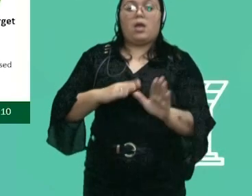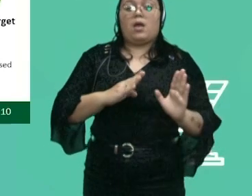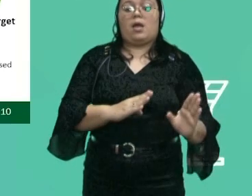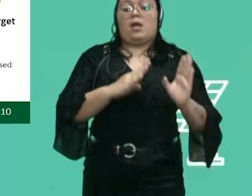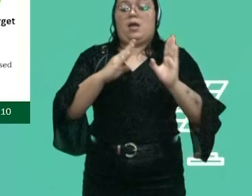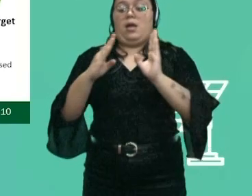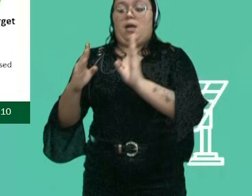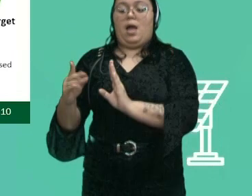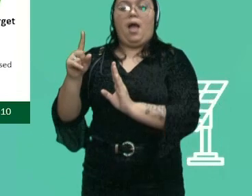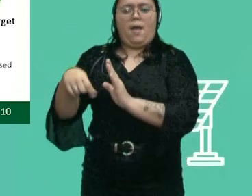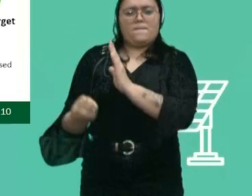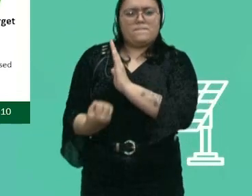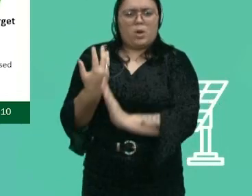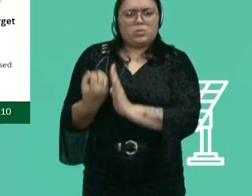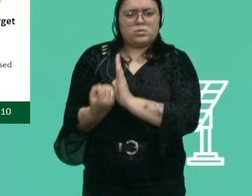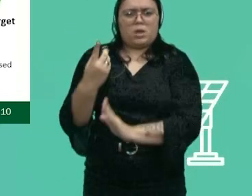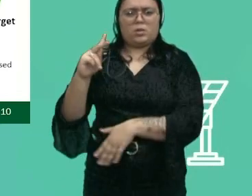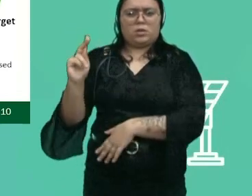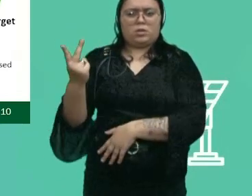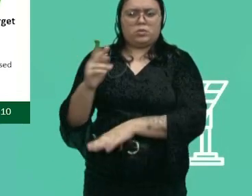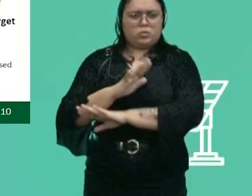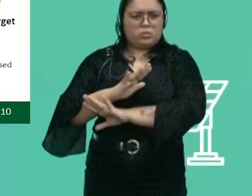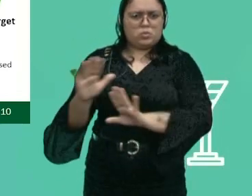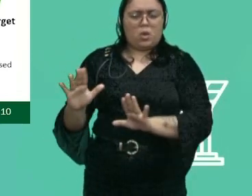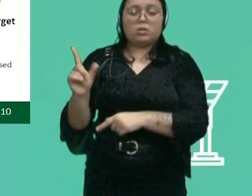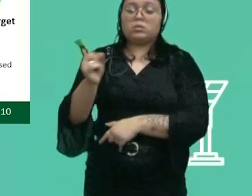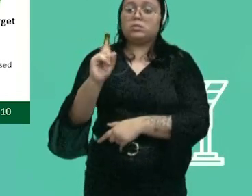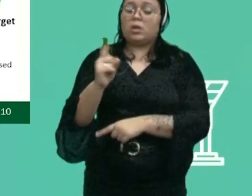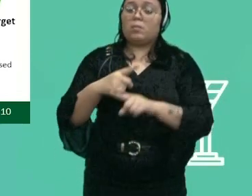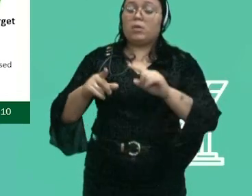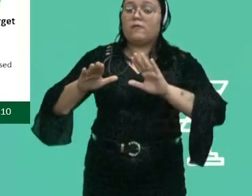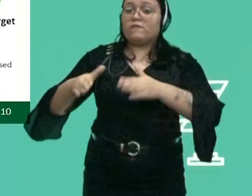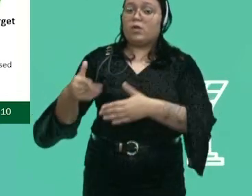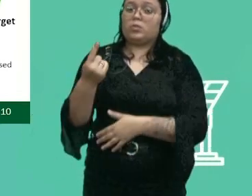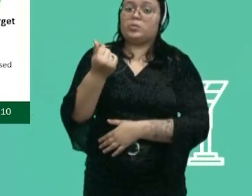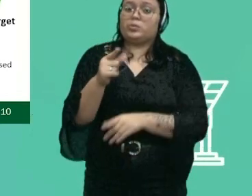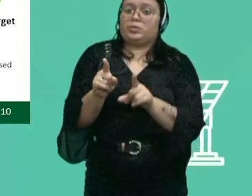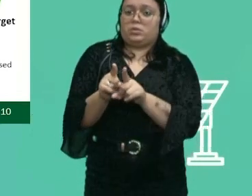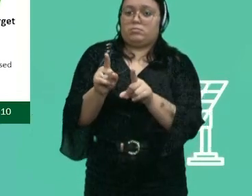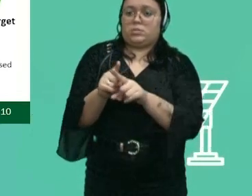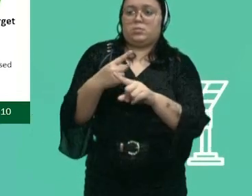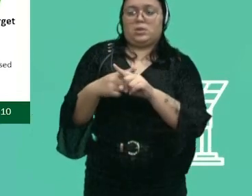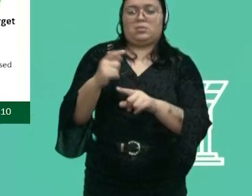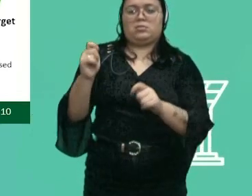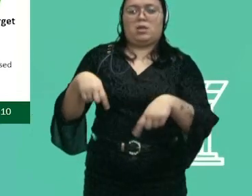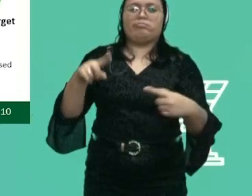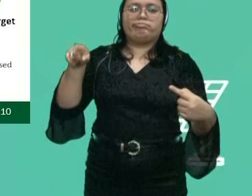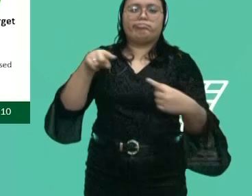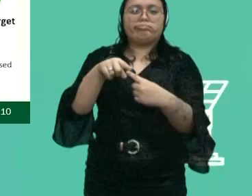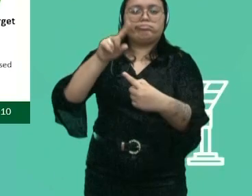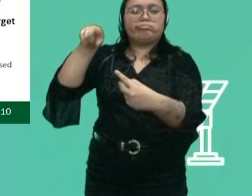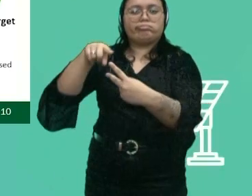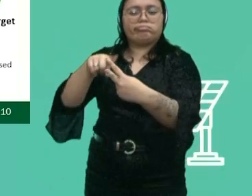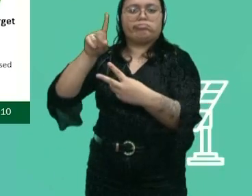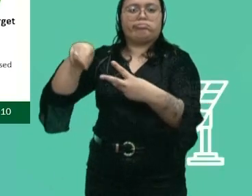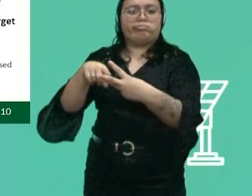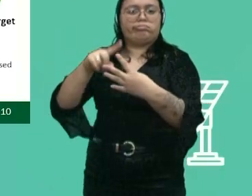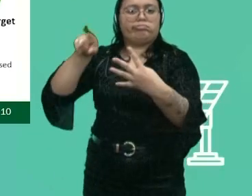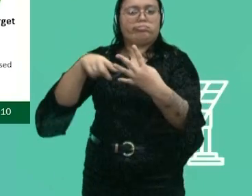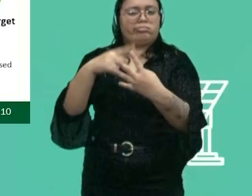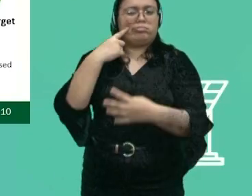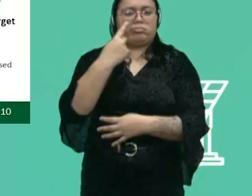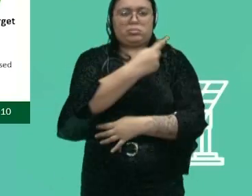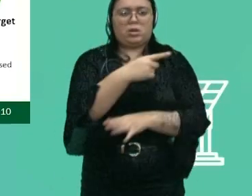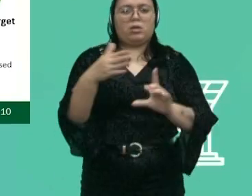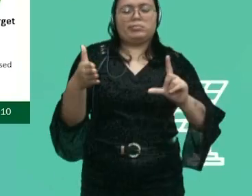to emphasize cost. And at DOE, we have a number of targets, so shown in green here, with industry input on what's needed